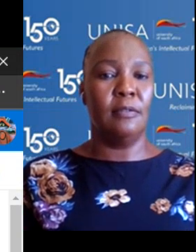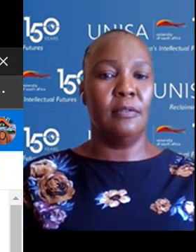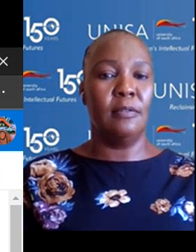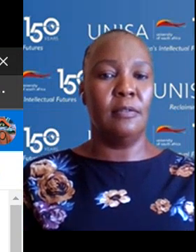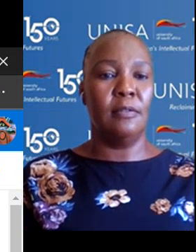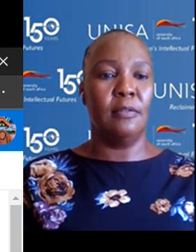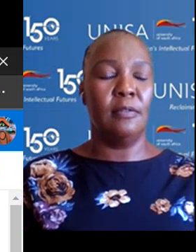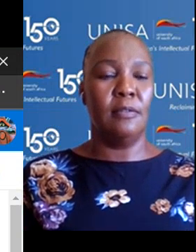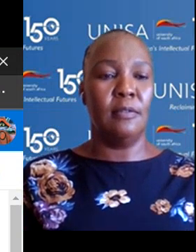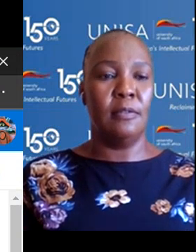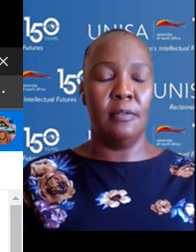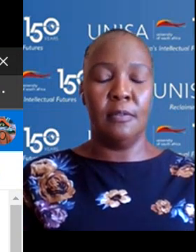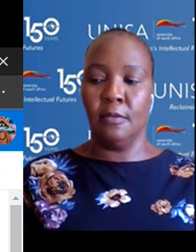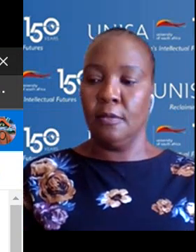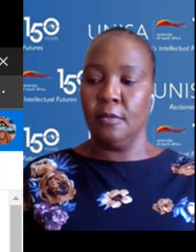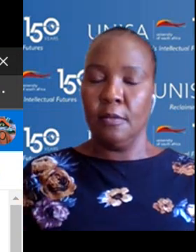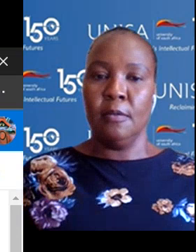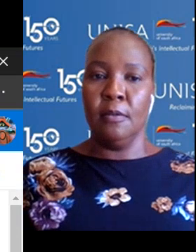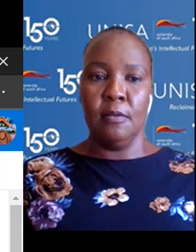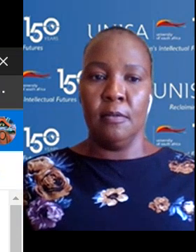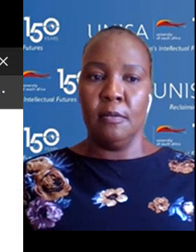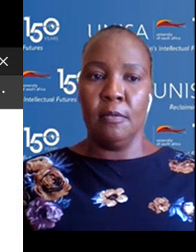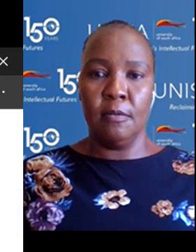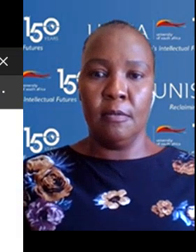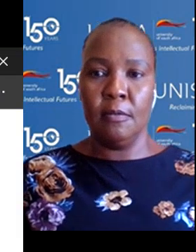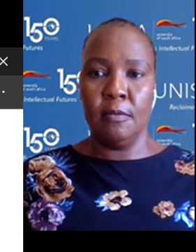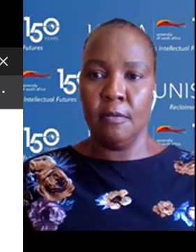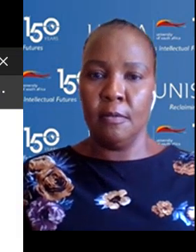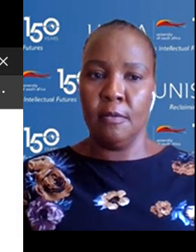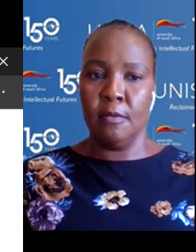So let's say new Word document.